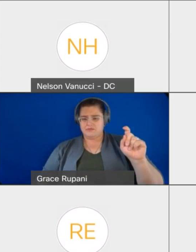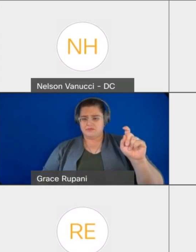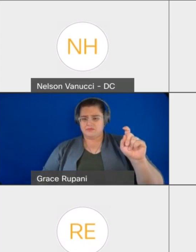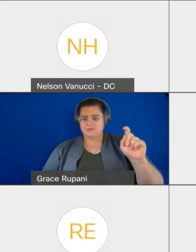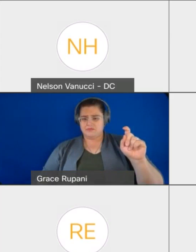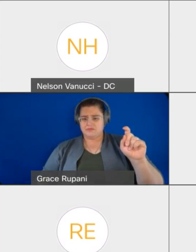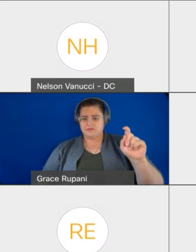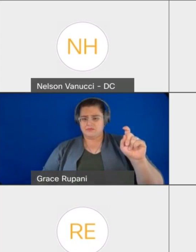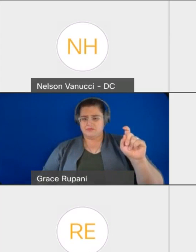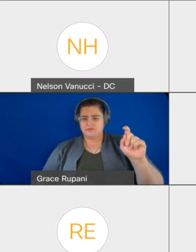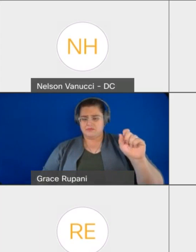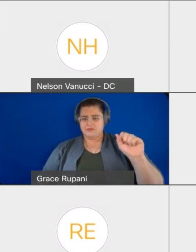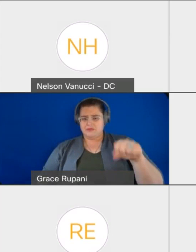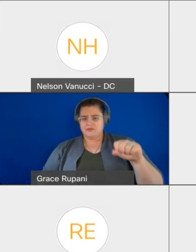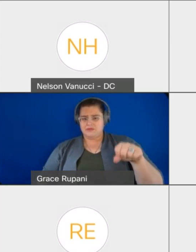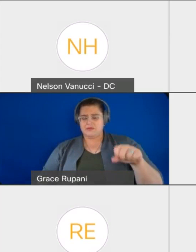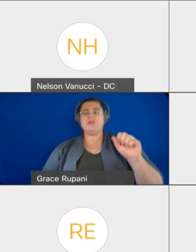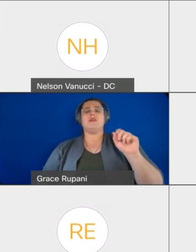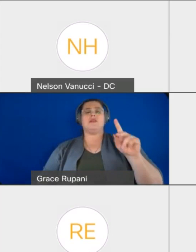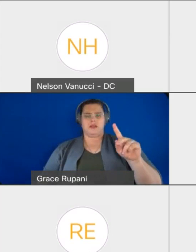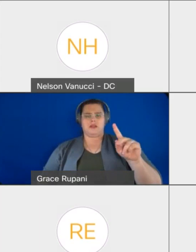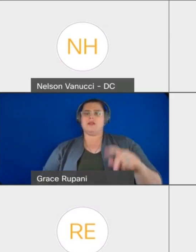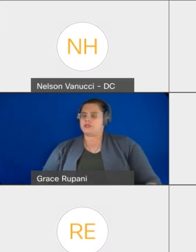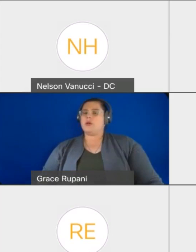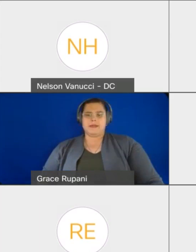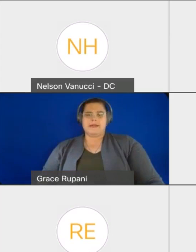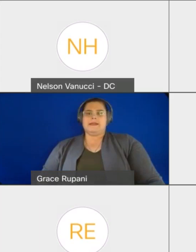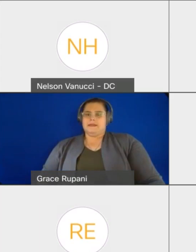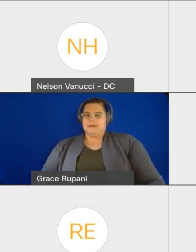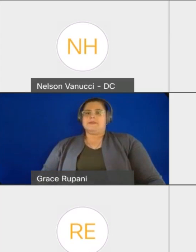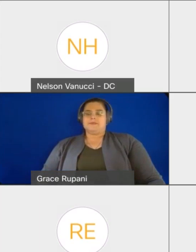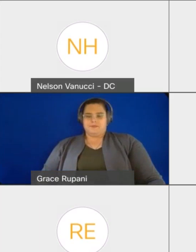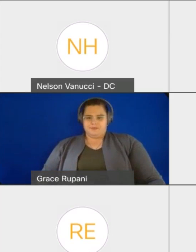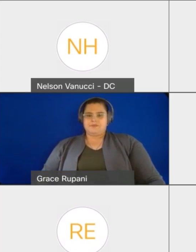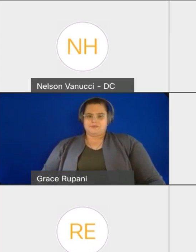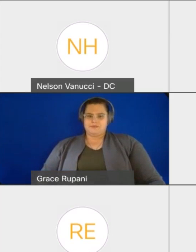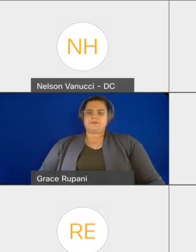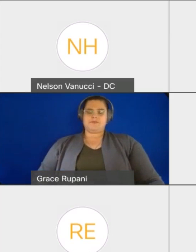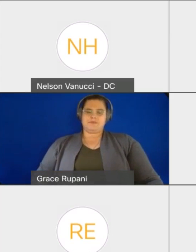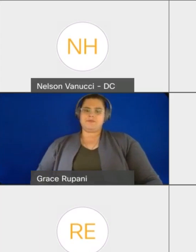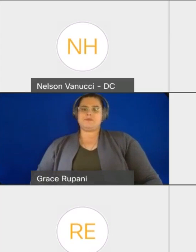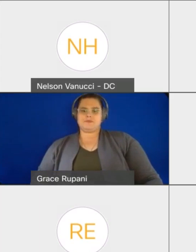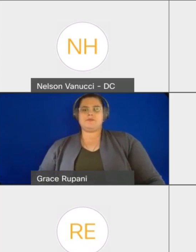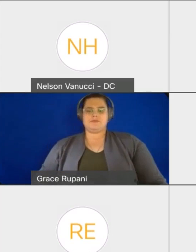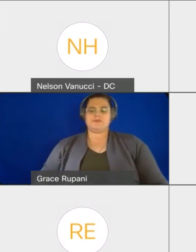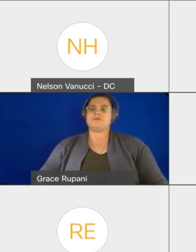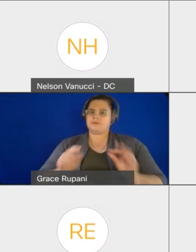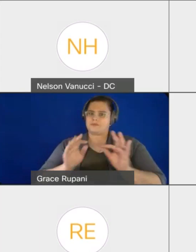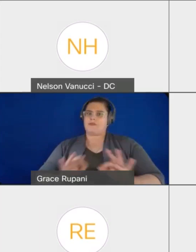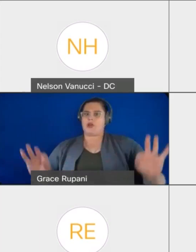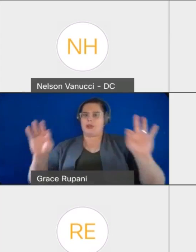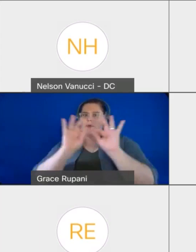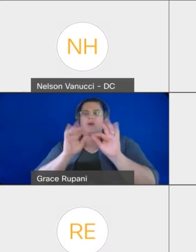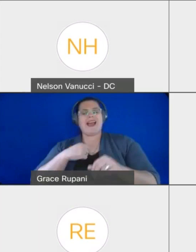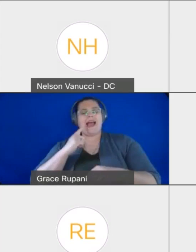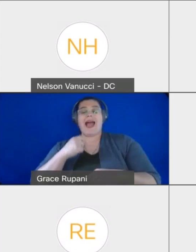Yeah, so it's very important, and this has been an issue. One of the things that I did notice and talk to different people